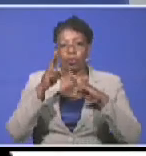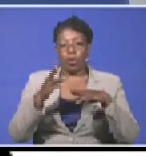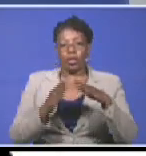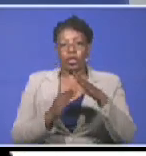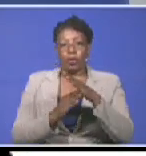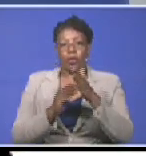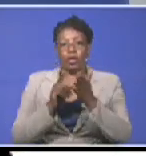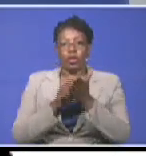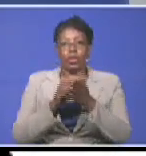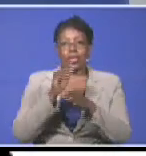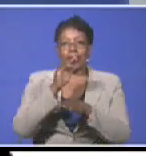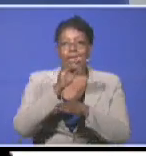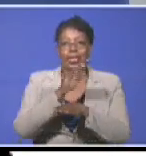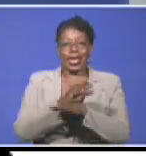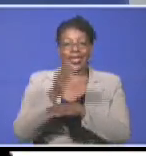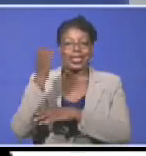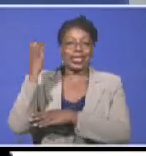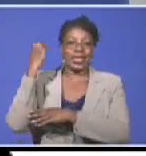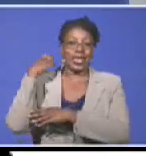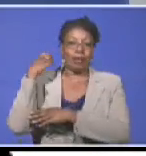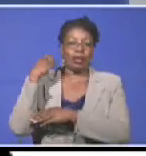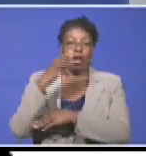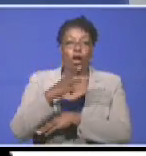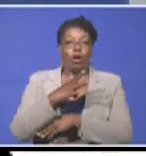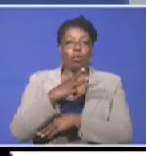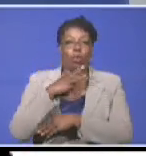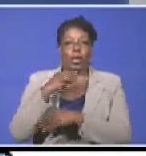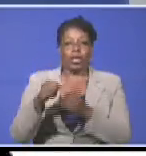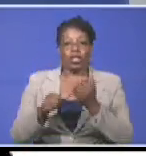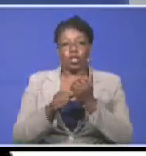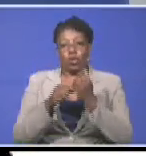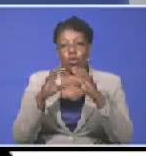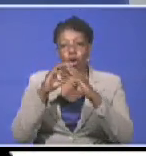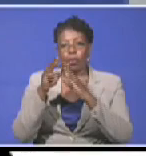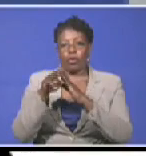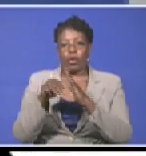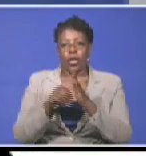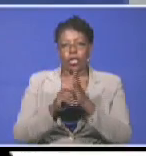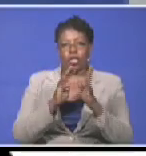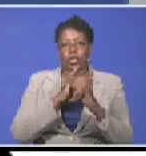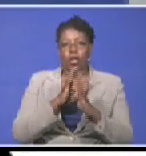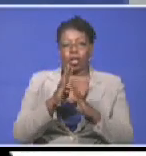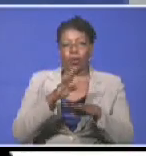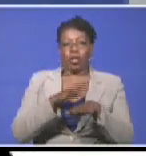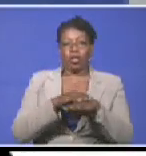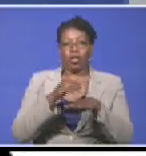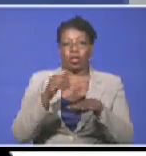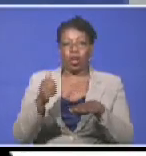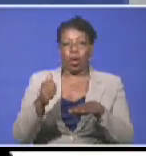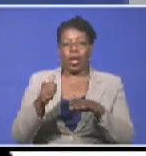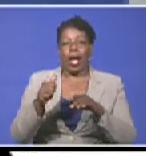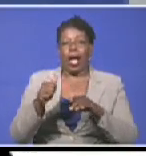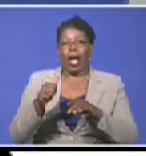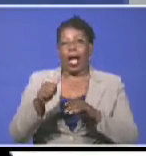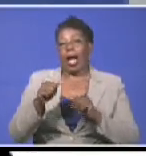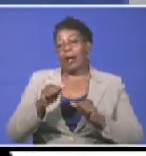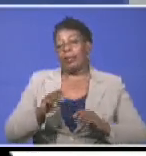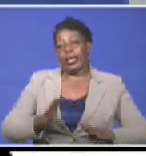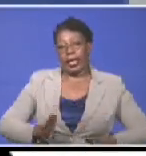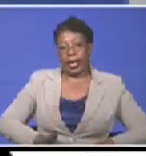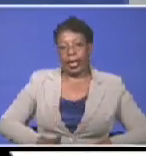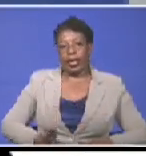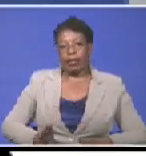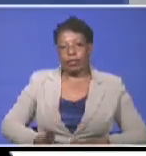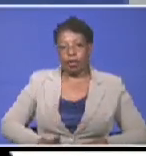Topping the news tonight, the executive chairman of the Water and Sewage Corporation addressing what he called acts of sabotage to the water